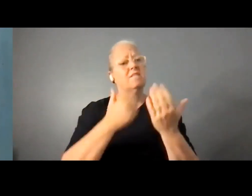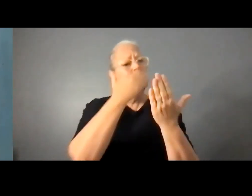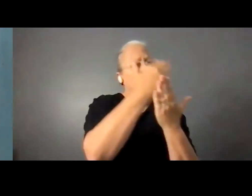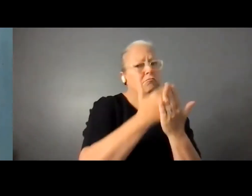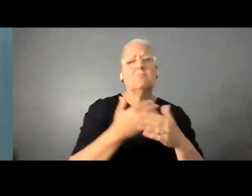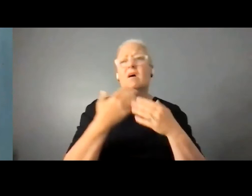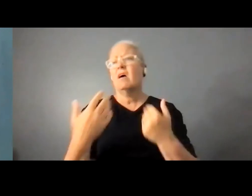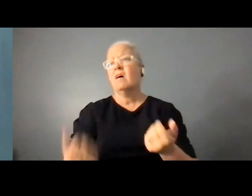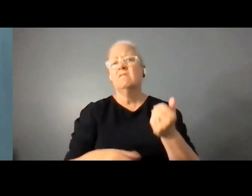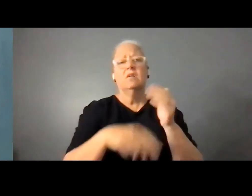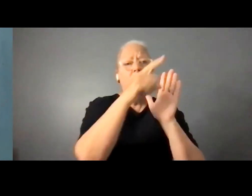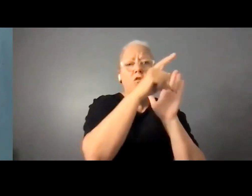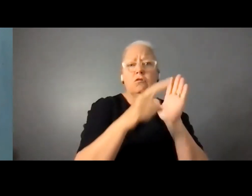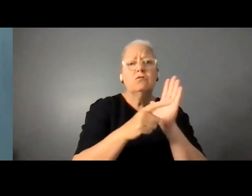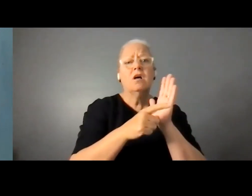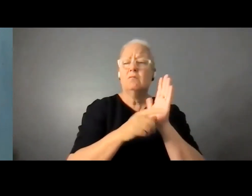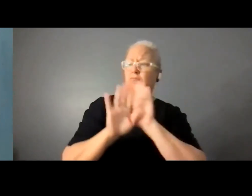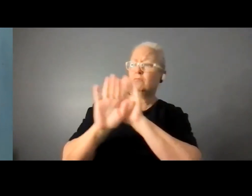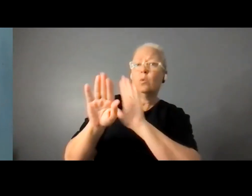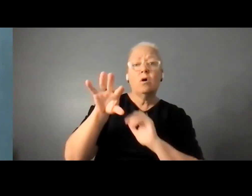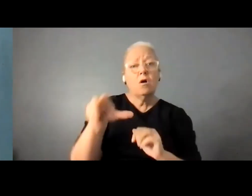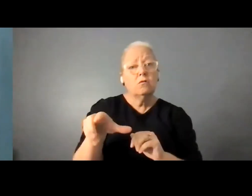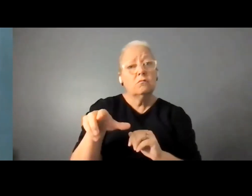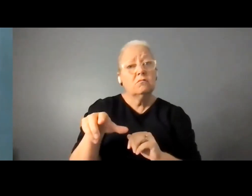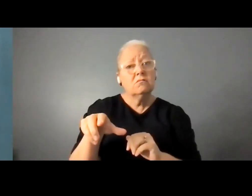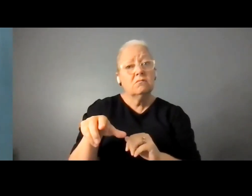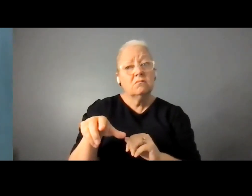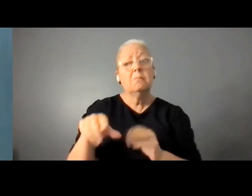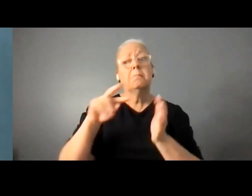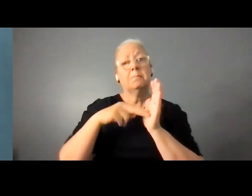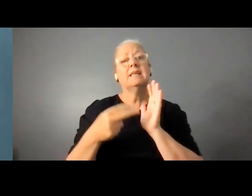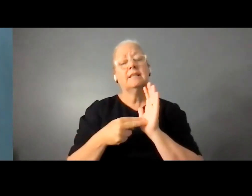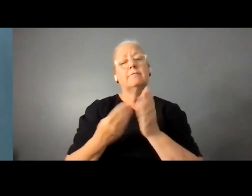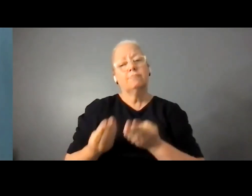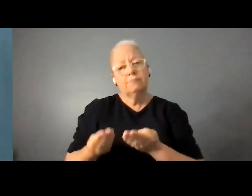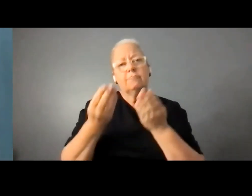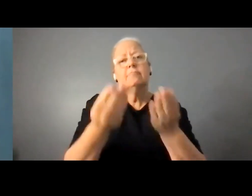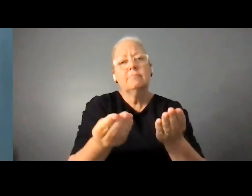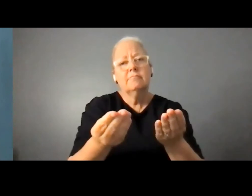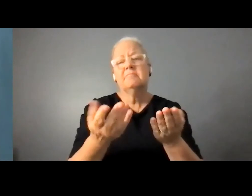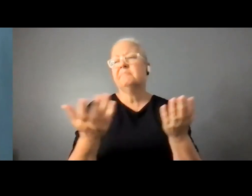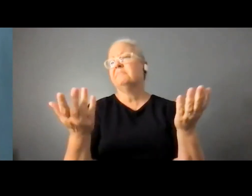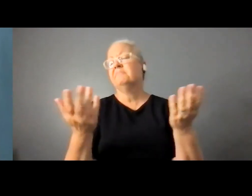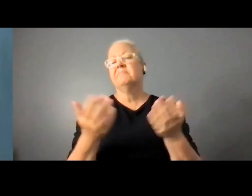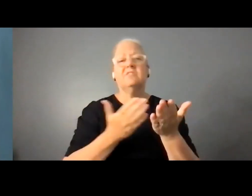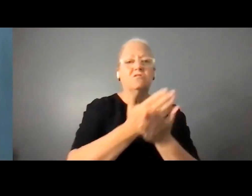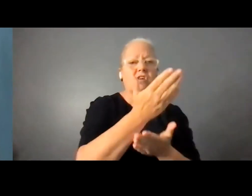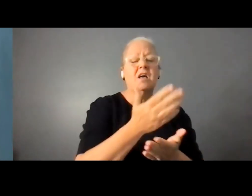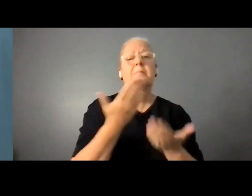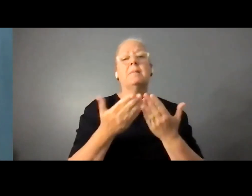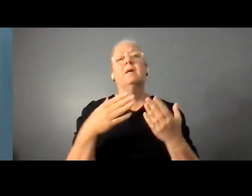where in your country which guarantees the rights to recreation or